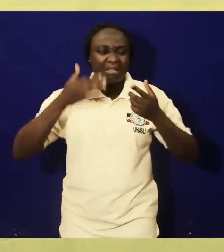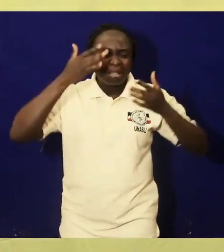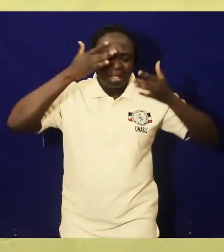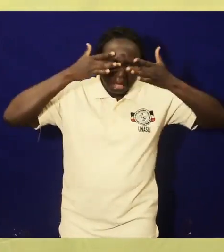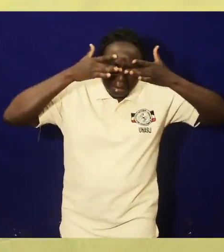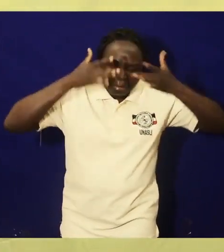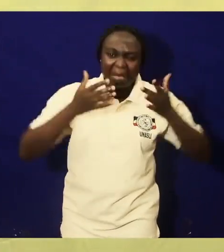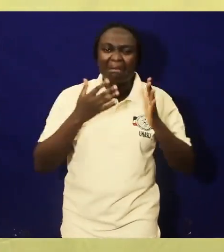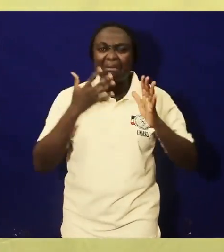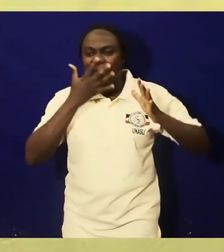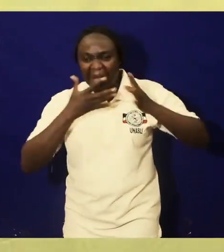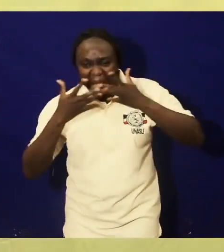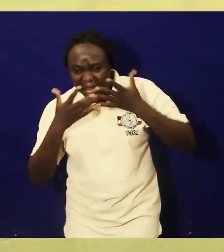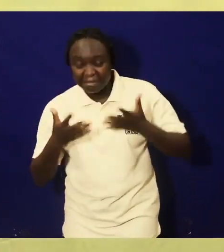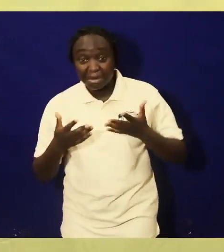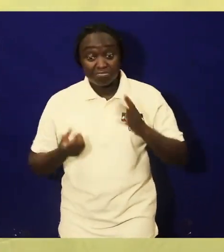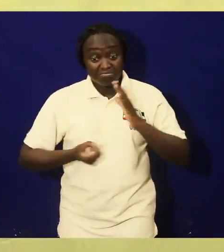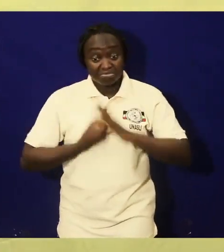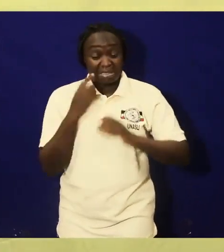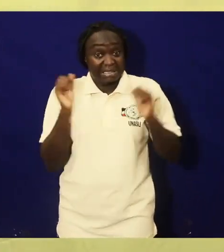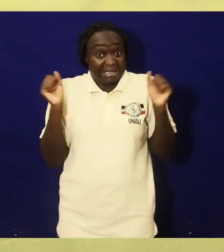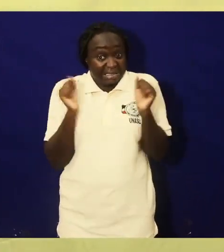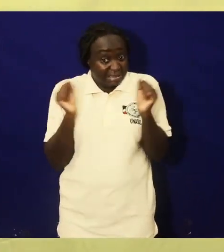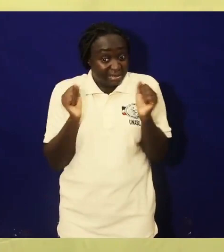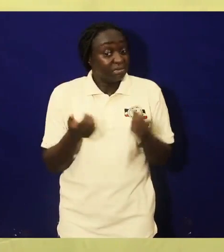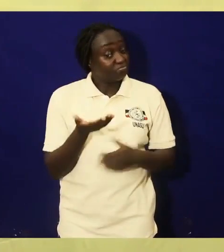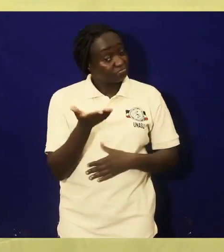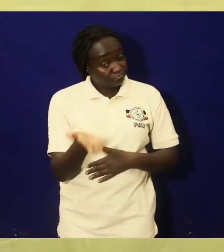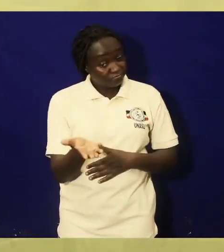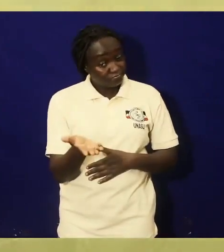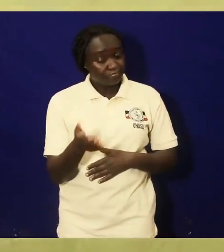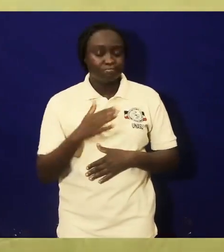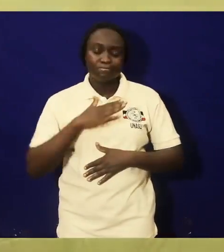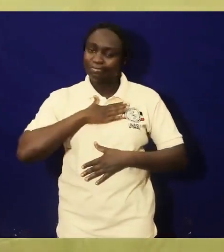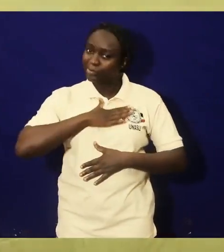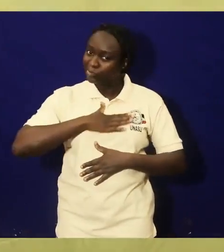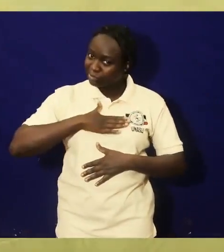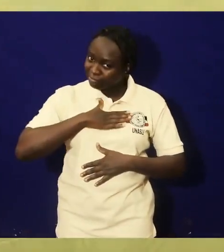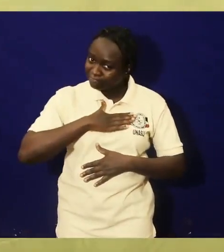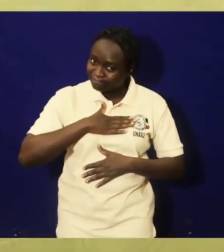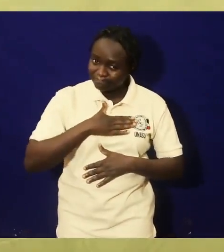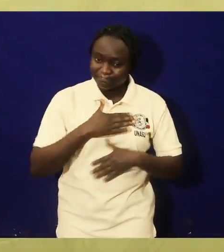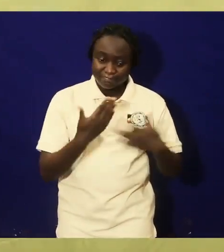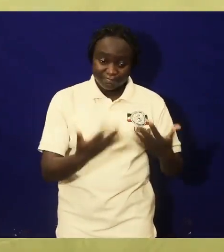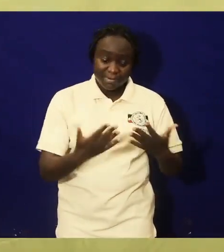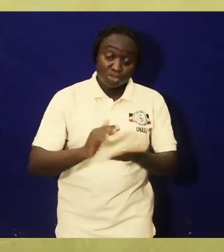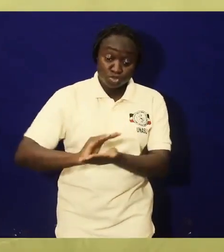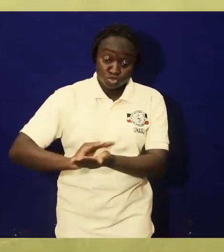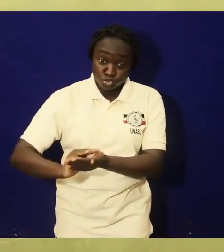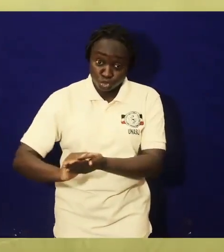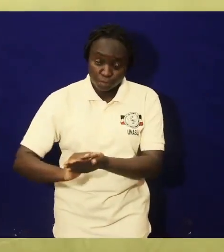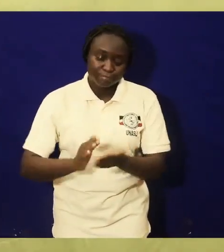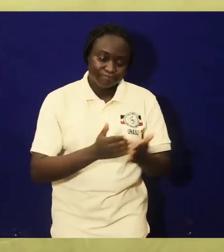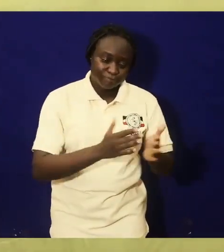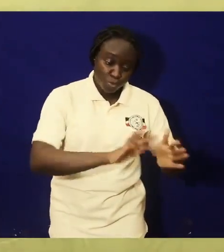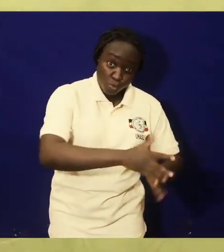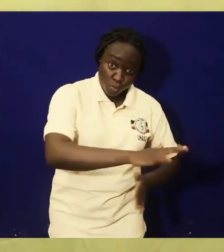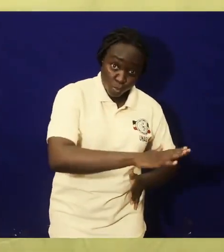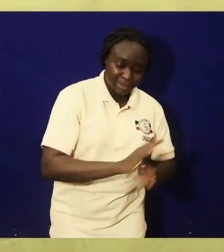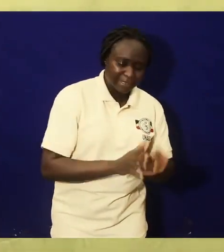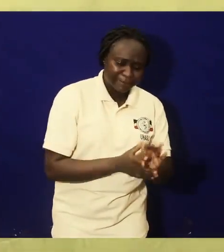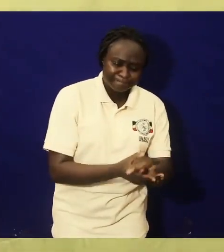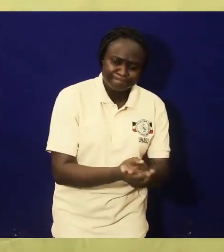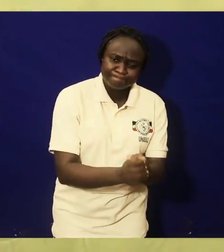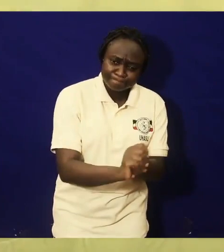or your mouth, you can get the disease. So please wash your hands